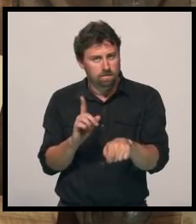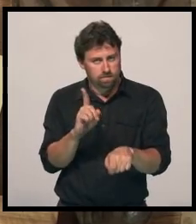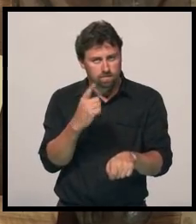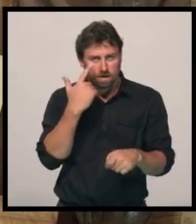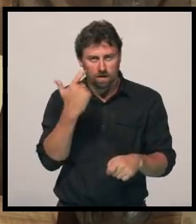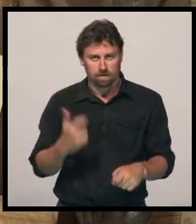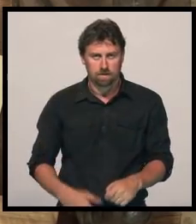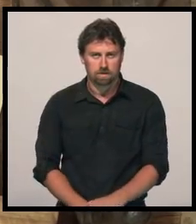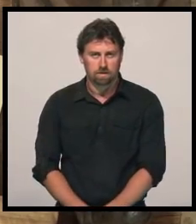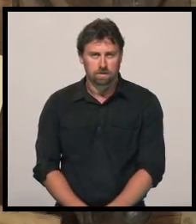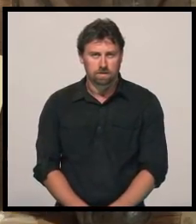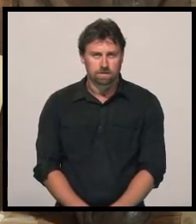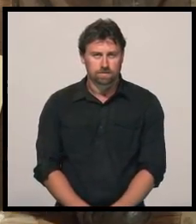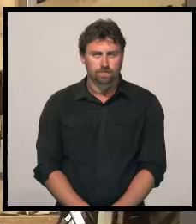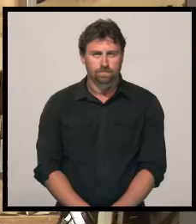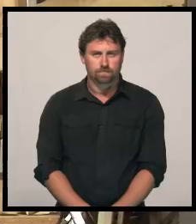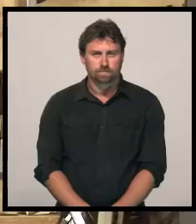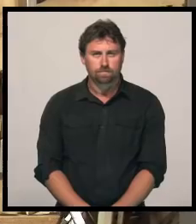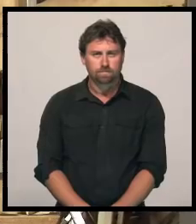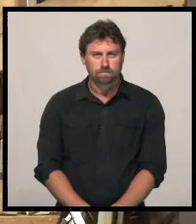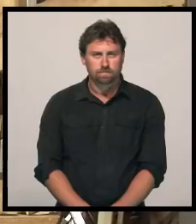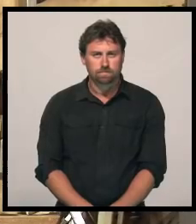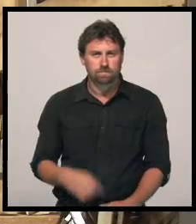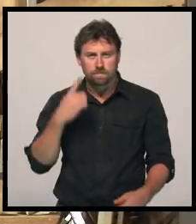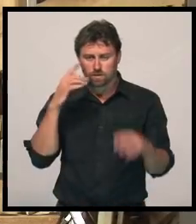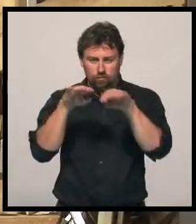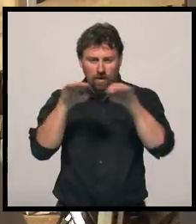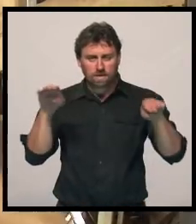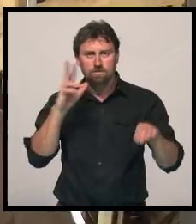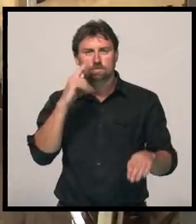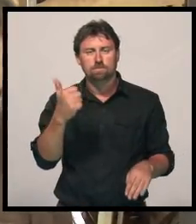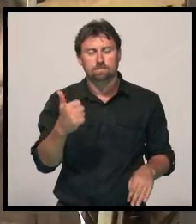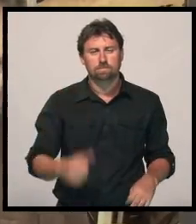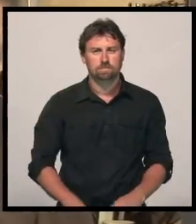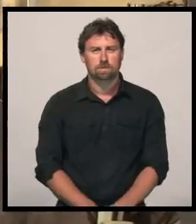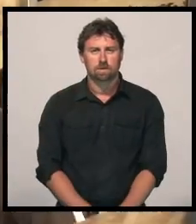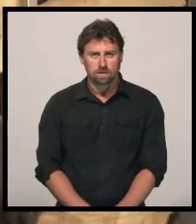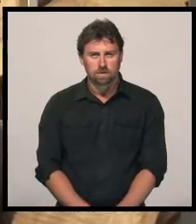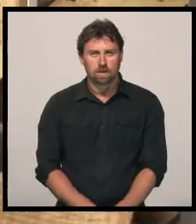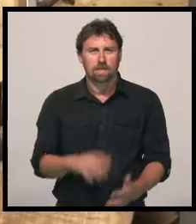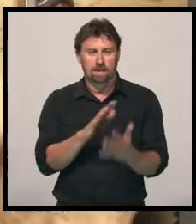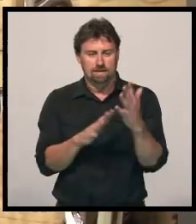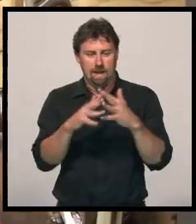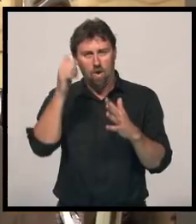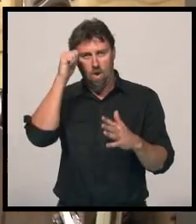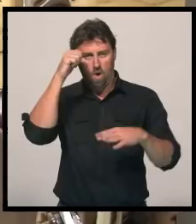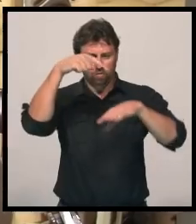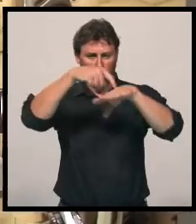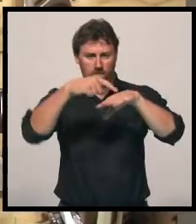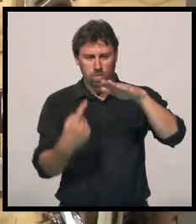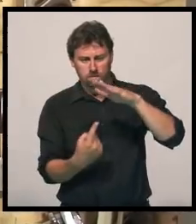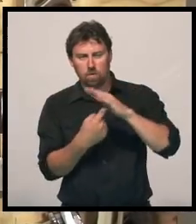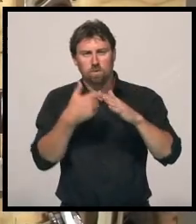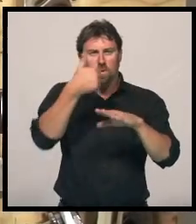destroyed bit anyway, so I'm throwing that away. But there's my nice straight edge. Alright. So, that's how you tell the top and the bottom from